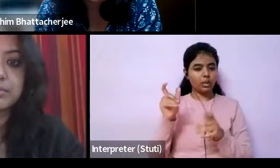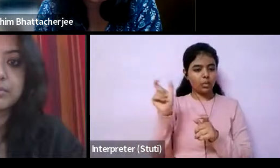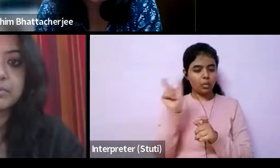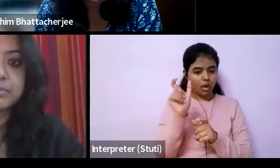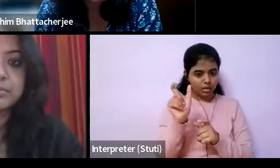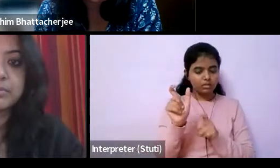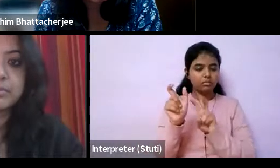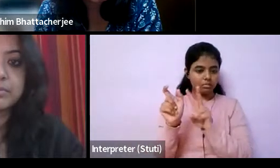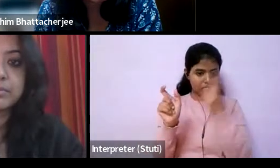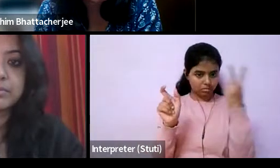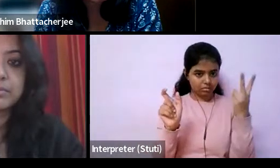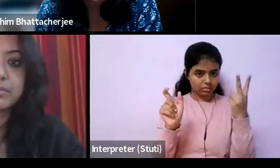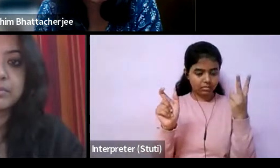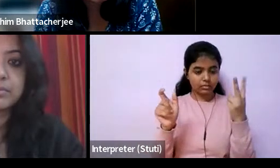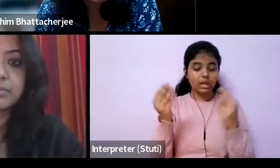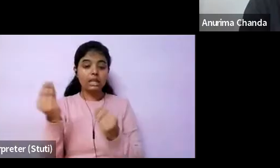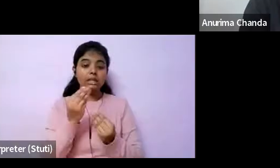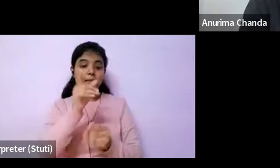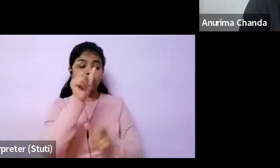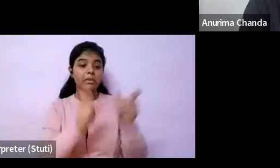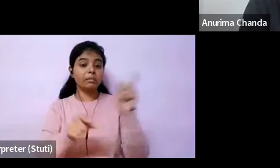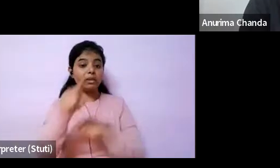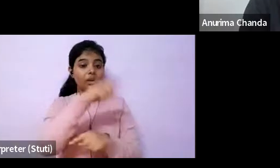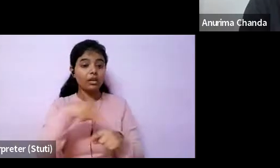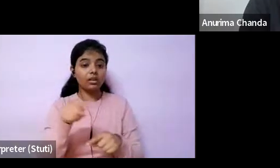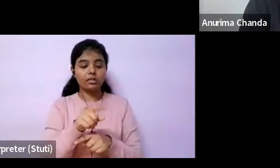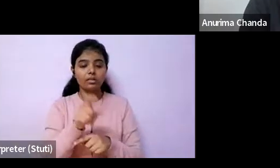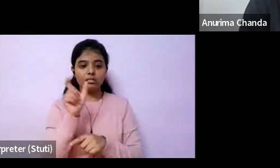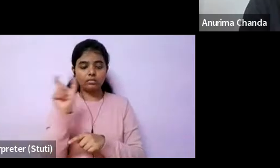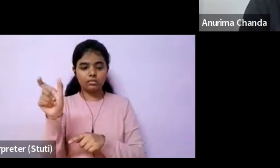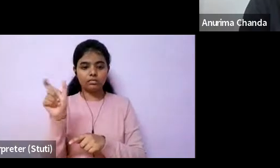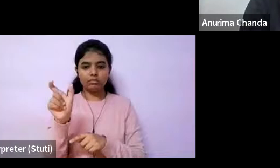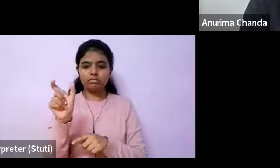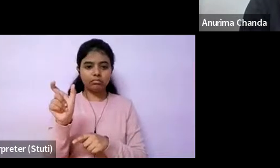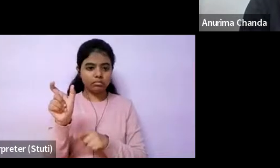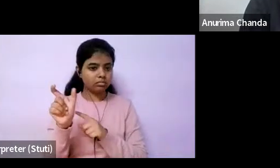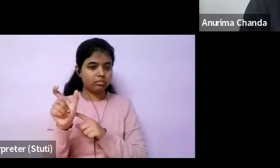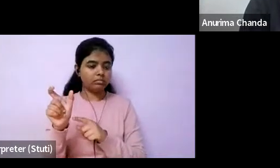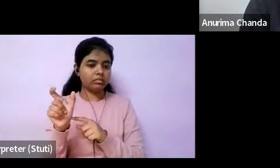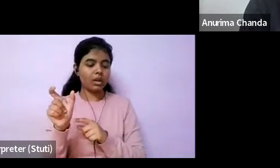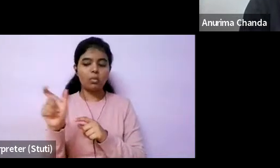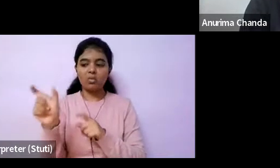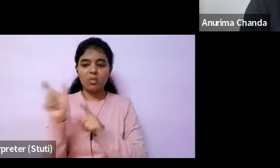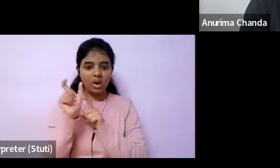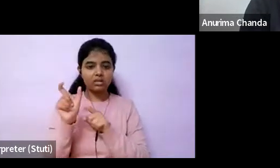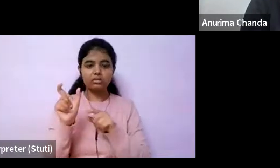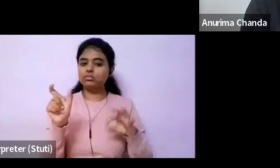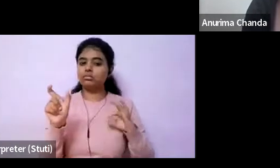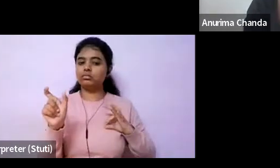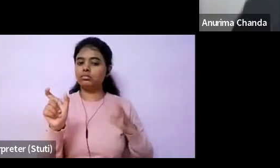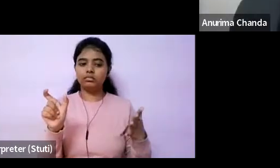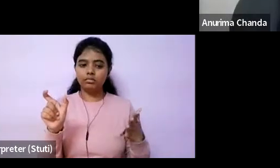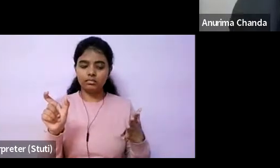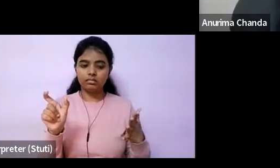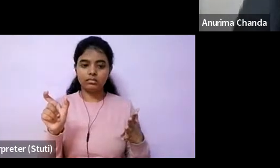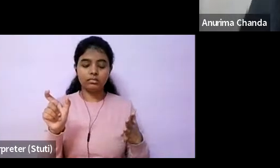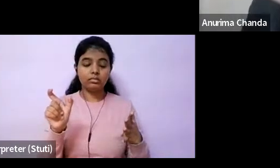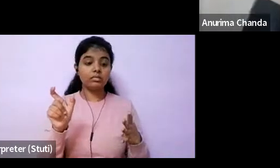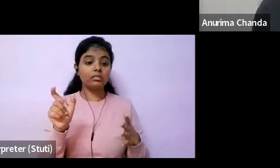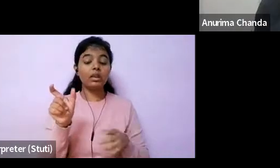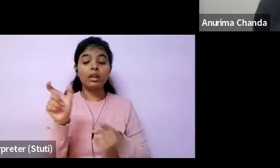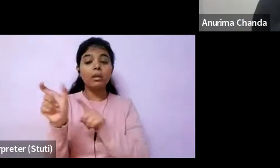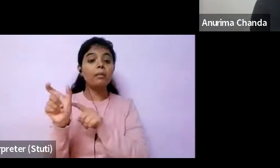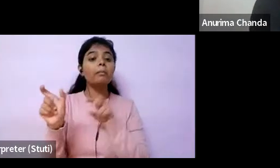because some people do not like the term outsider art because it sounds like as if the